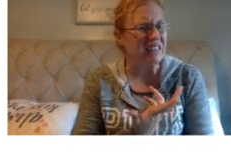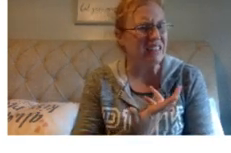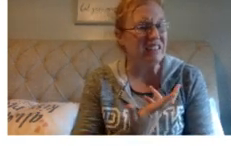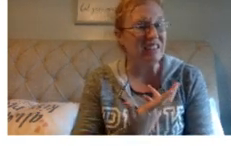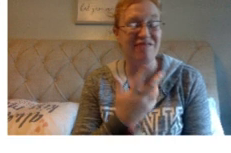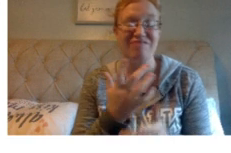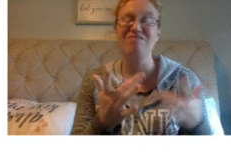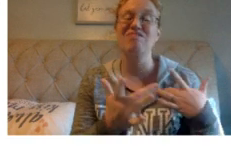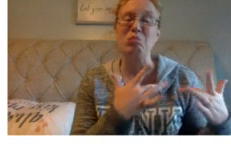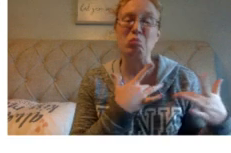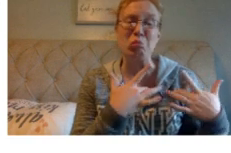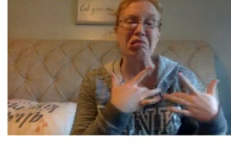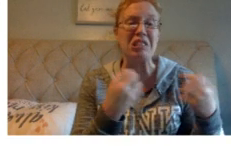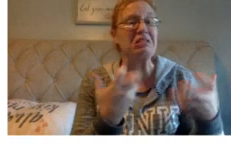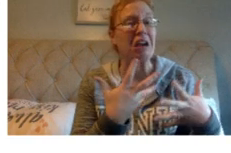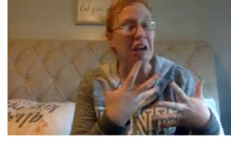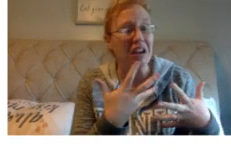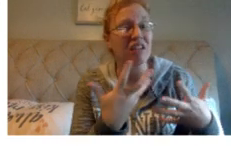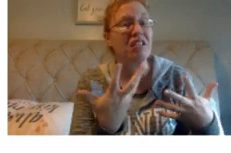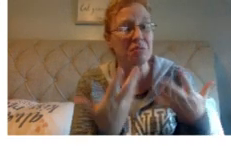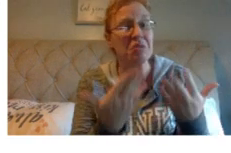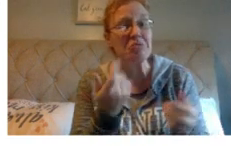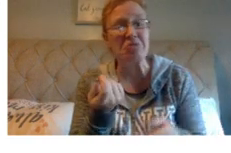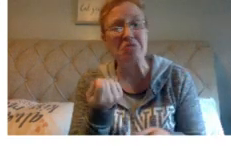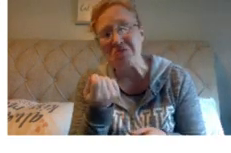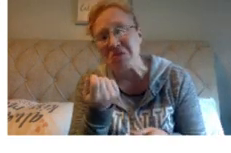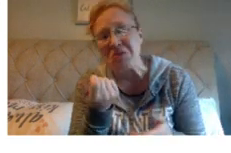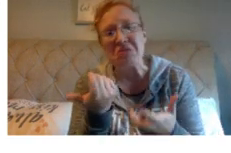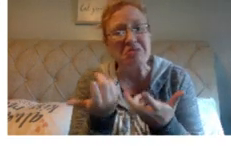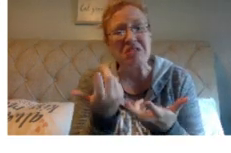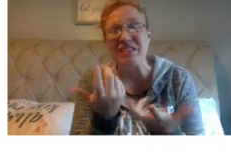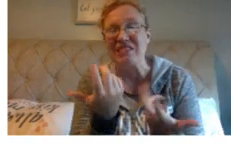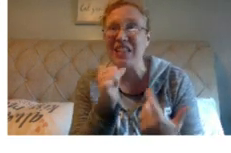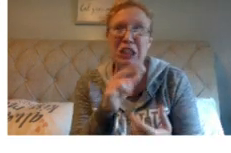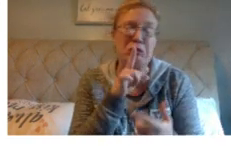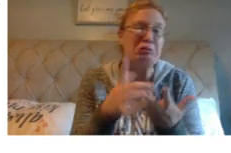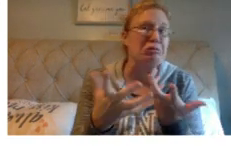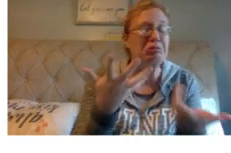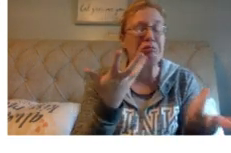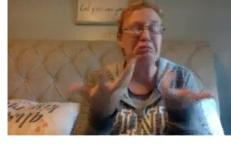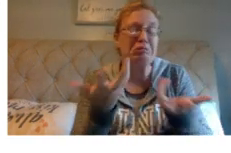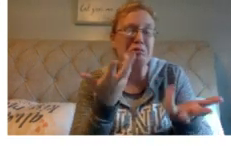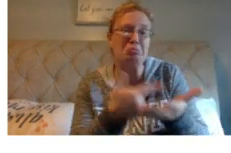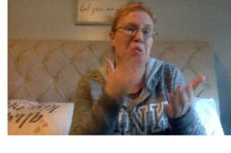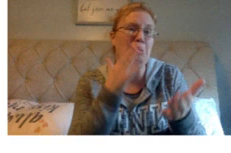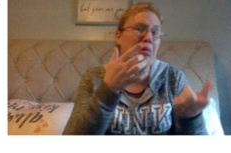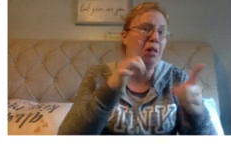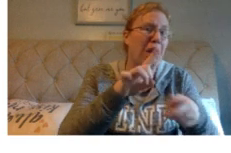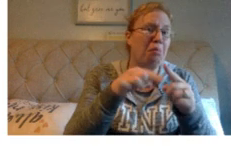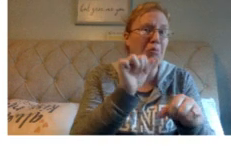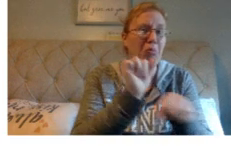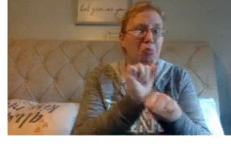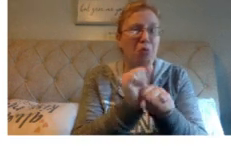Feeling worried, scared, maybe a little unsure of what's going to happen when she works with a